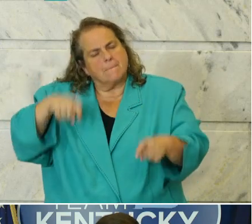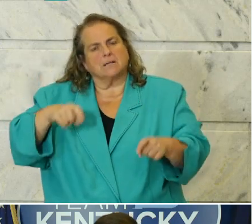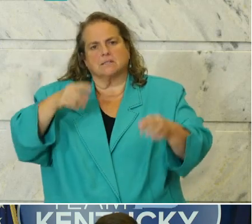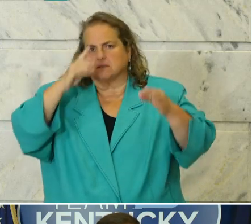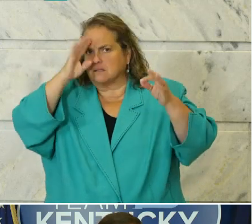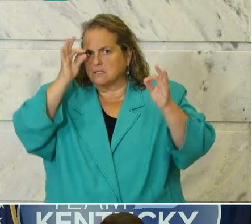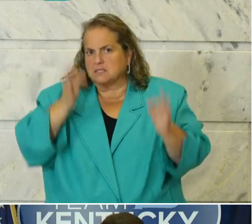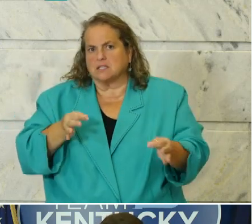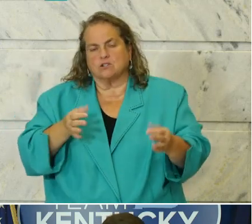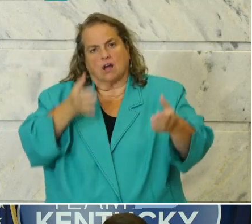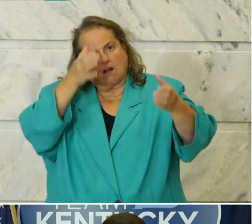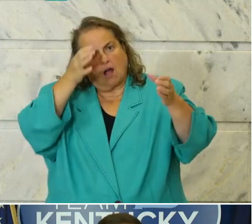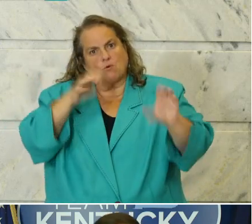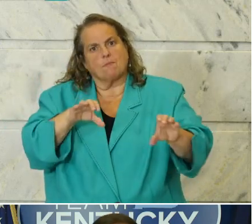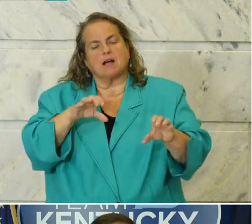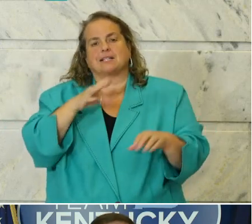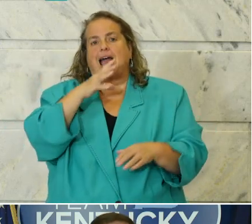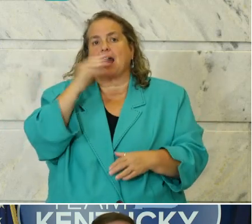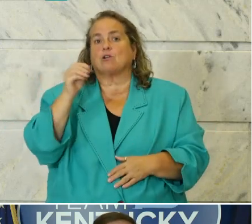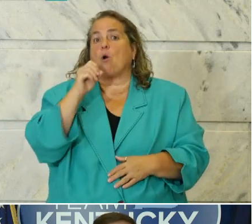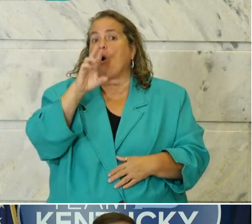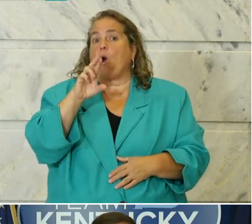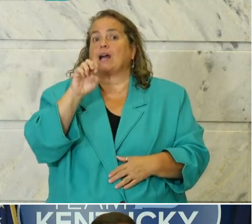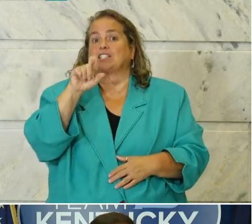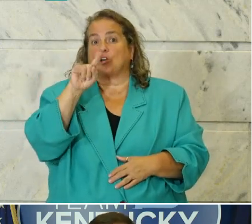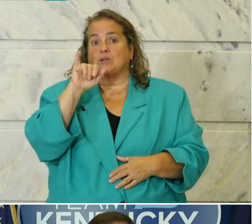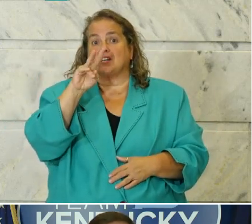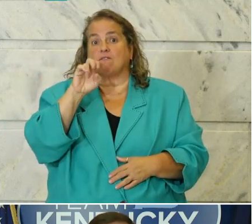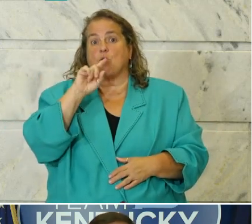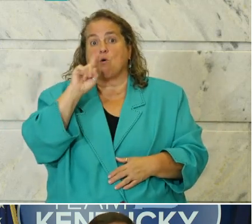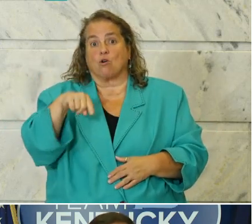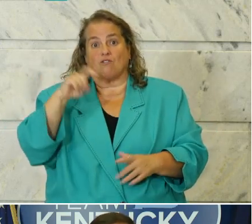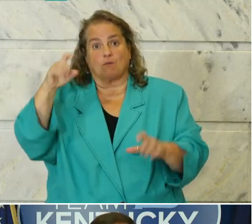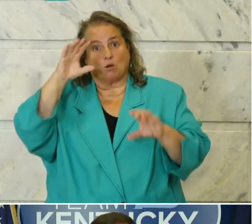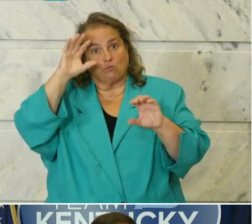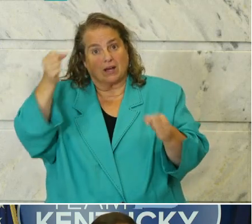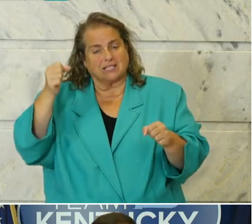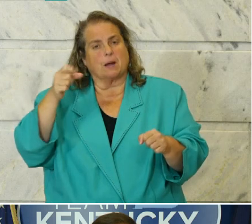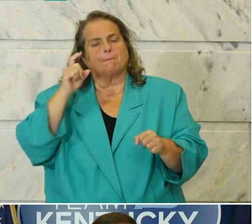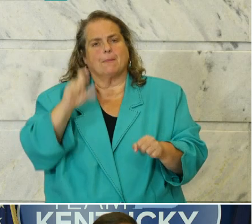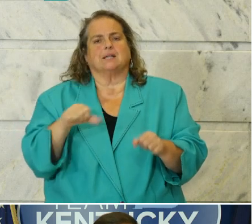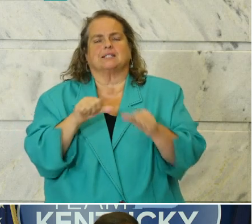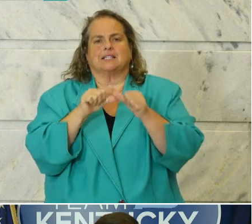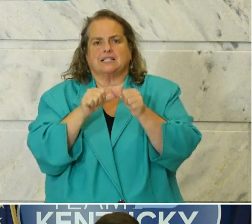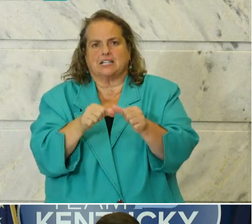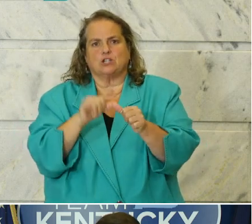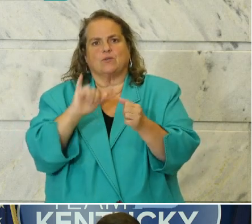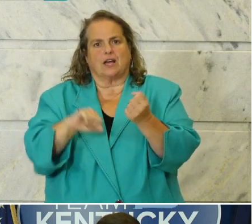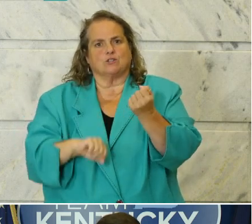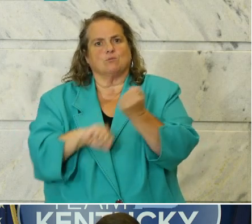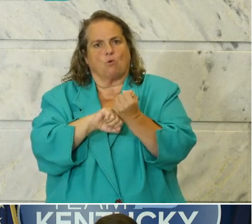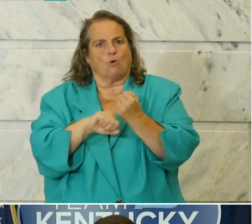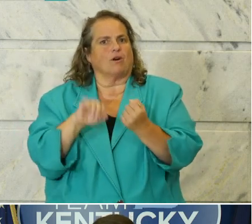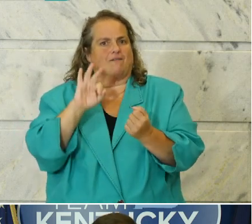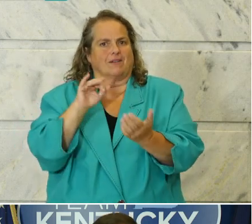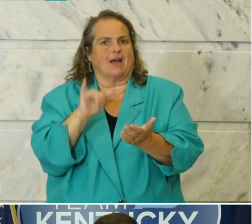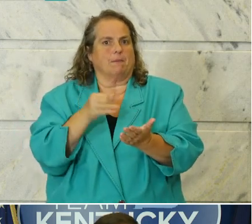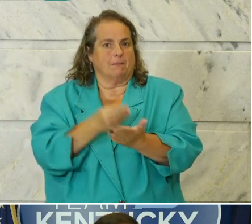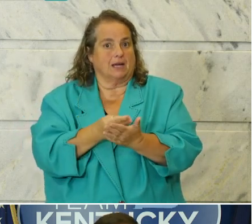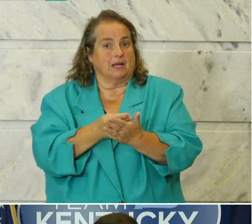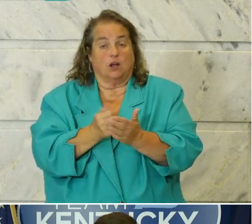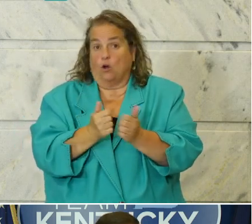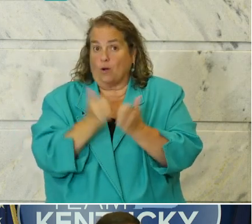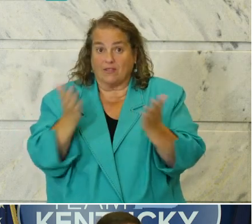the executive order from the president is going to have to be changed in a way that continues some level of that support. Without